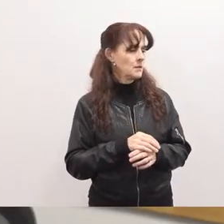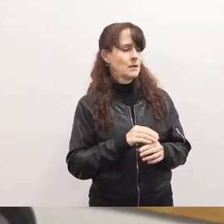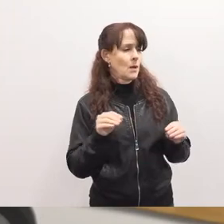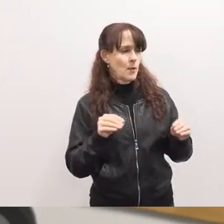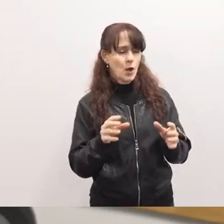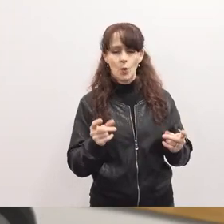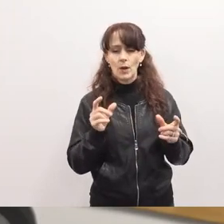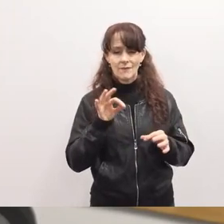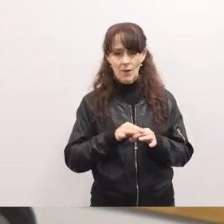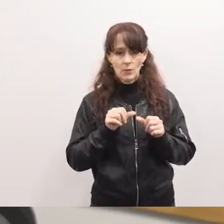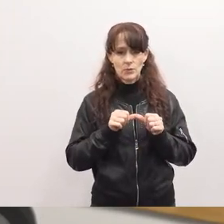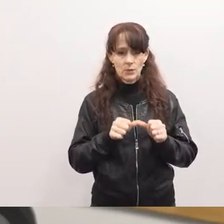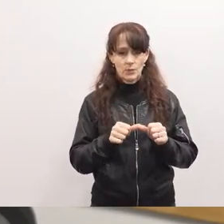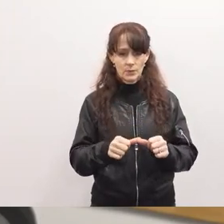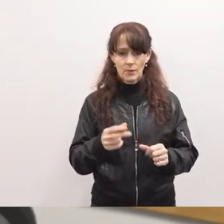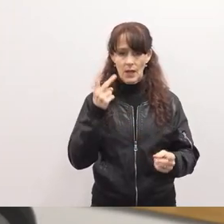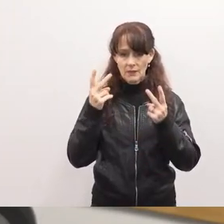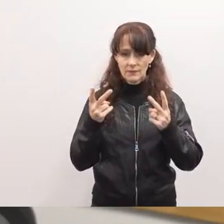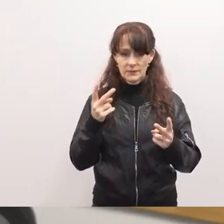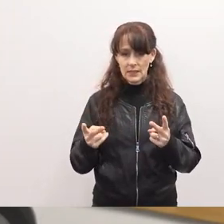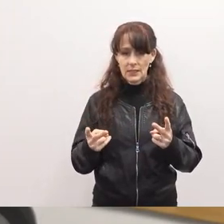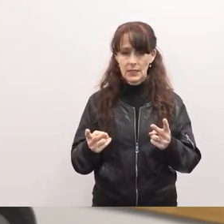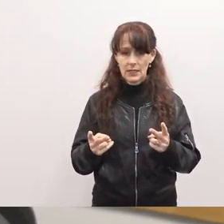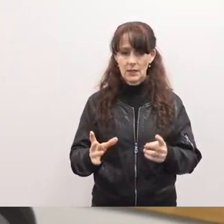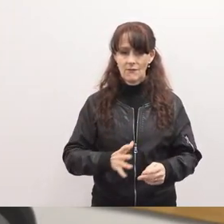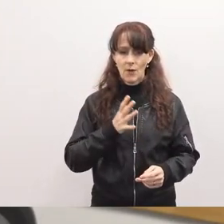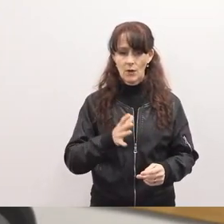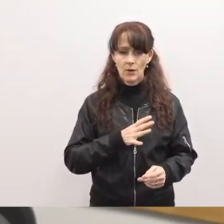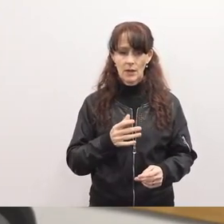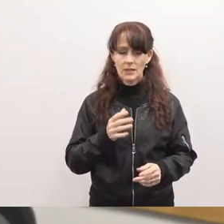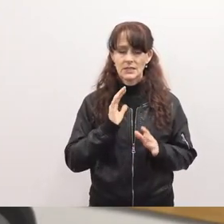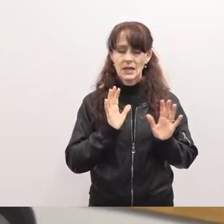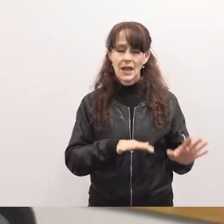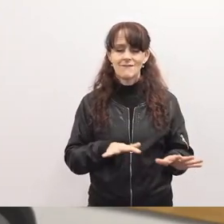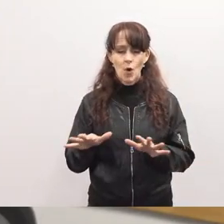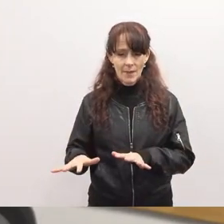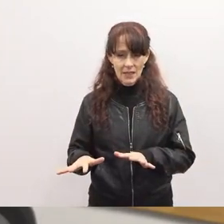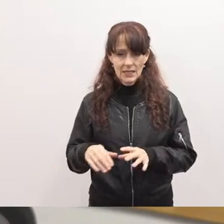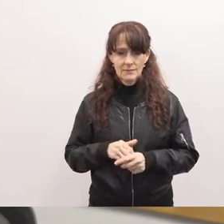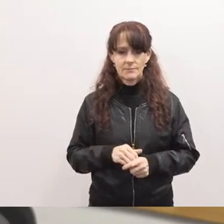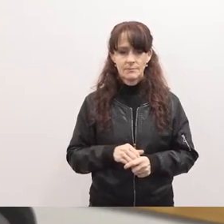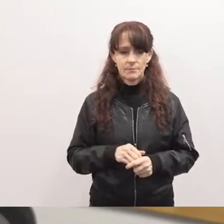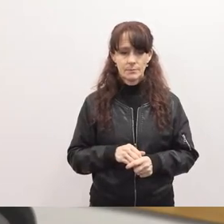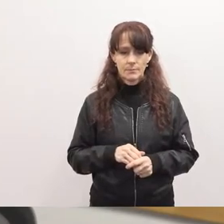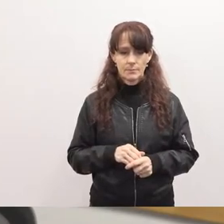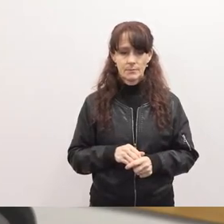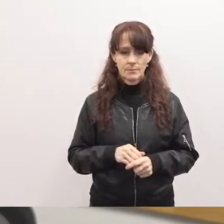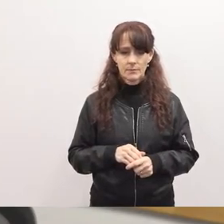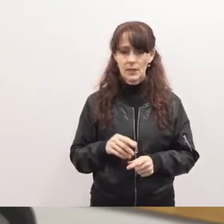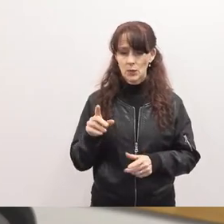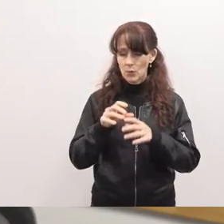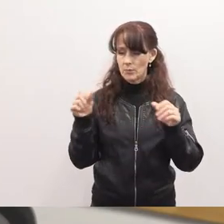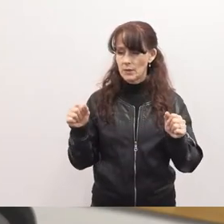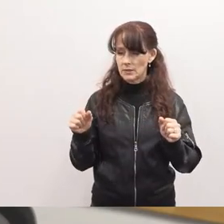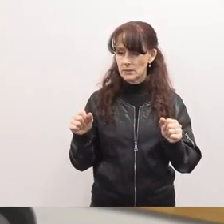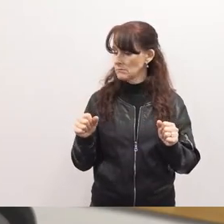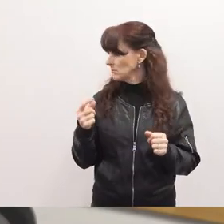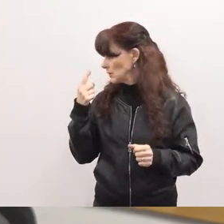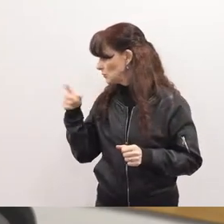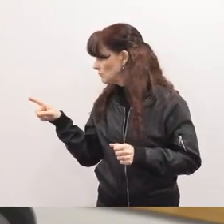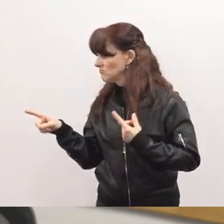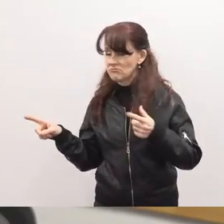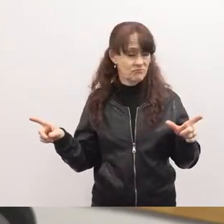vote. I've seen it formally and I've seen it informally where you as the president could say, is everybody